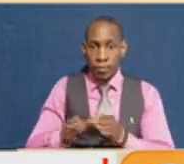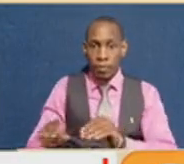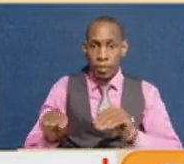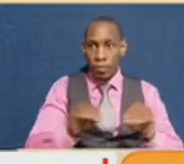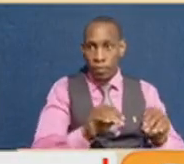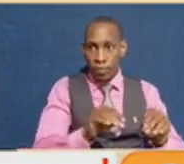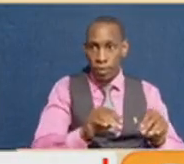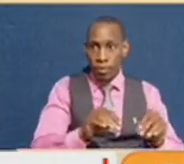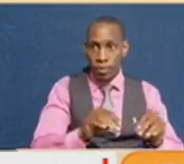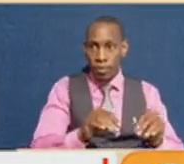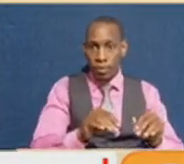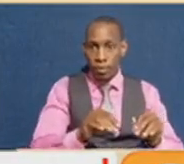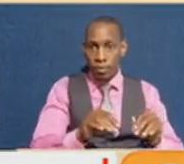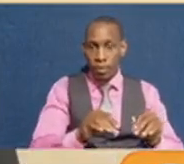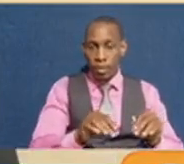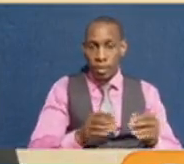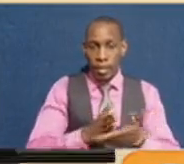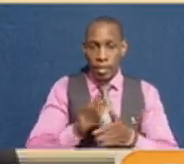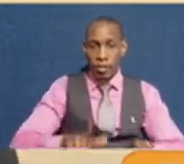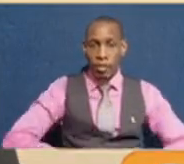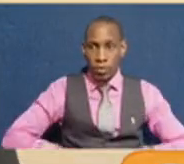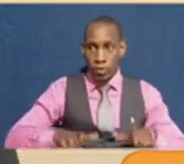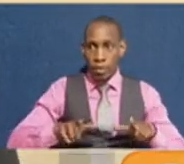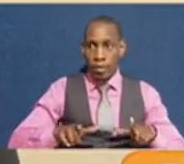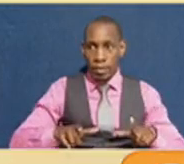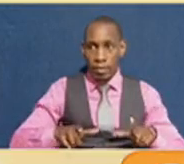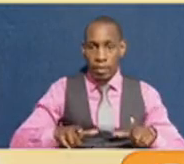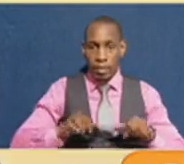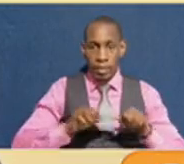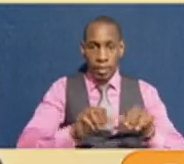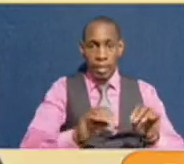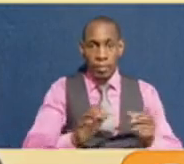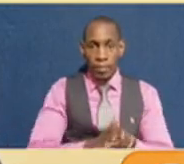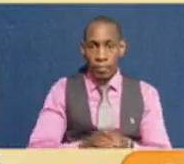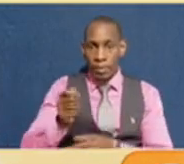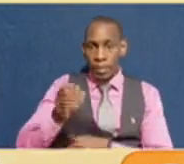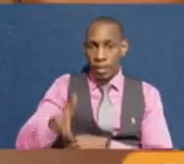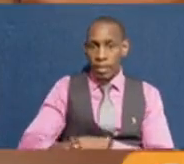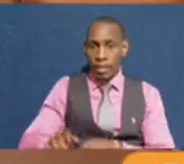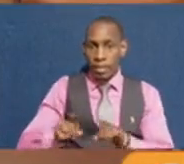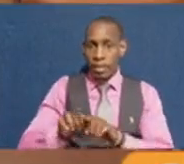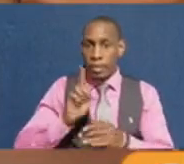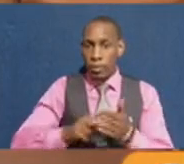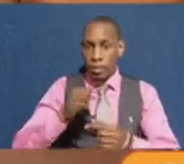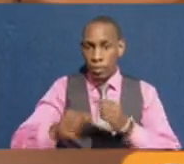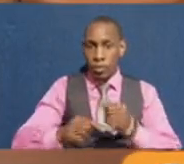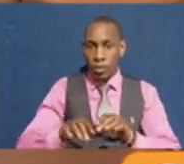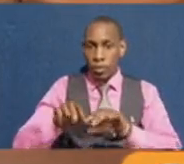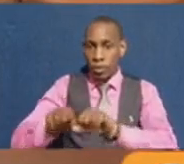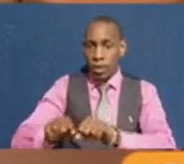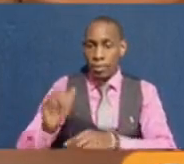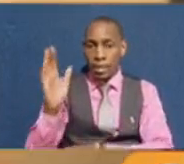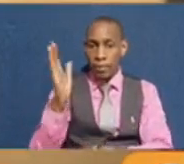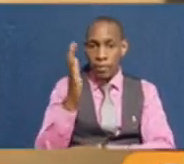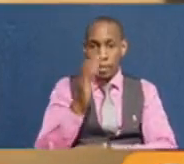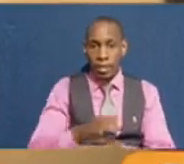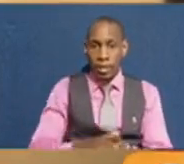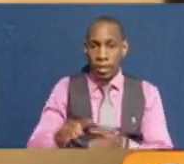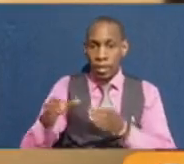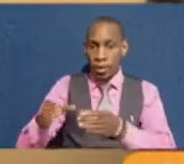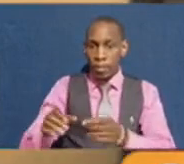Southland threatens the enjoyment of the right to life is unsustainable. The judges also say the continued occupation of the forest by the